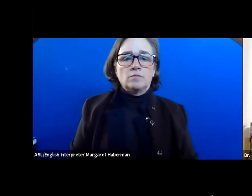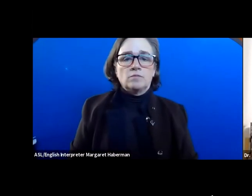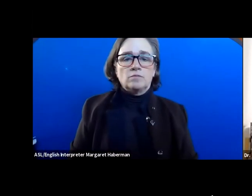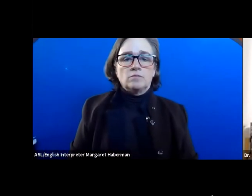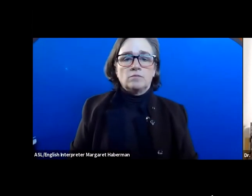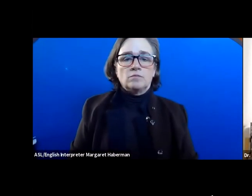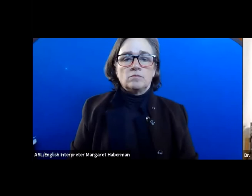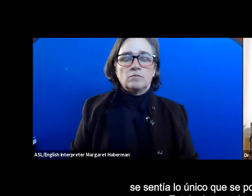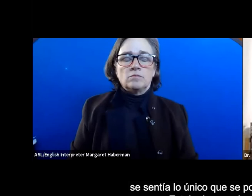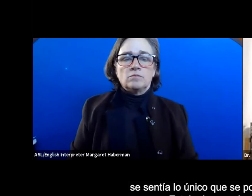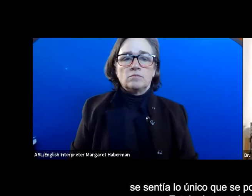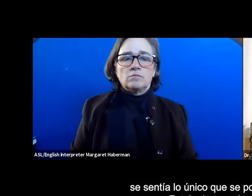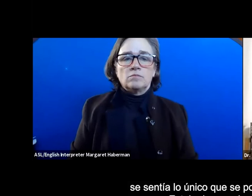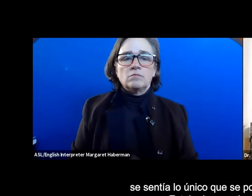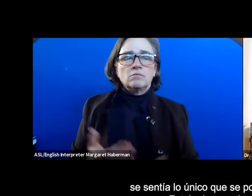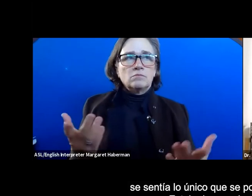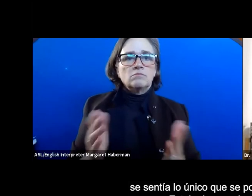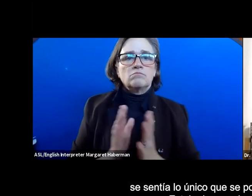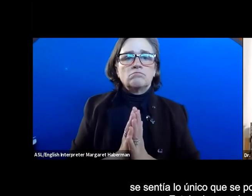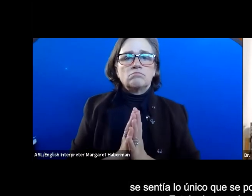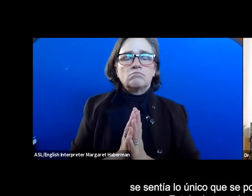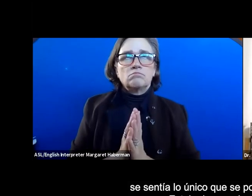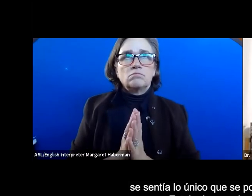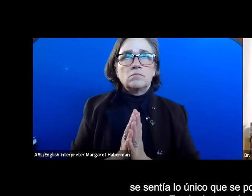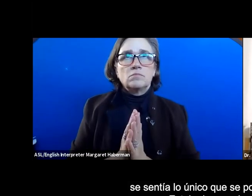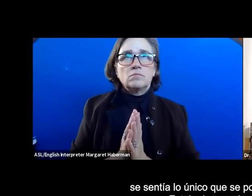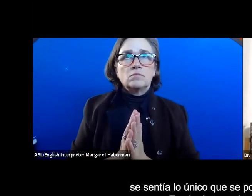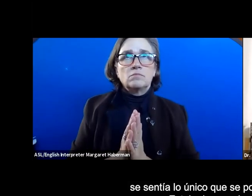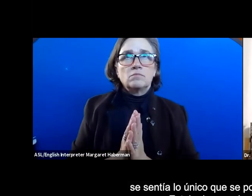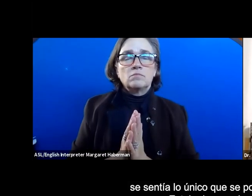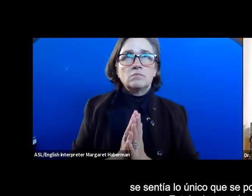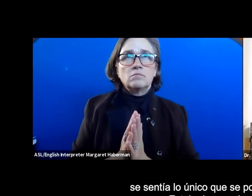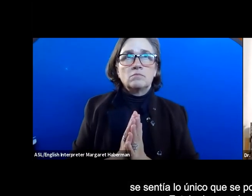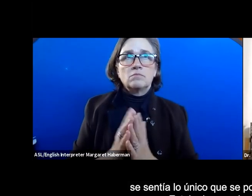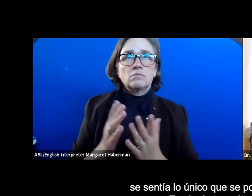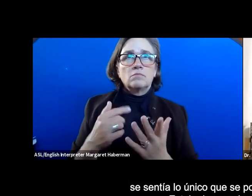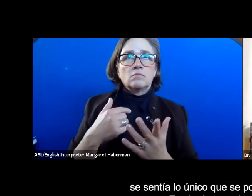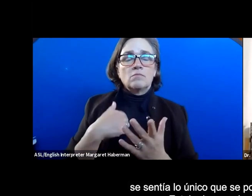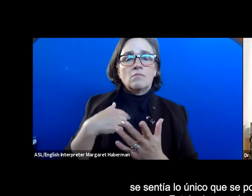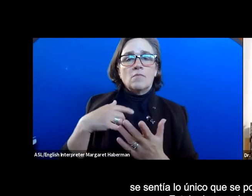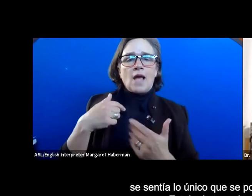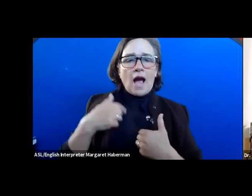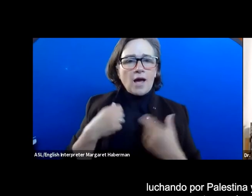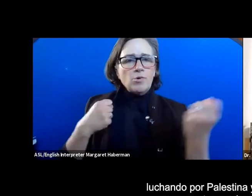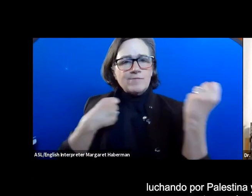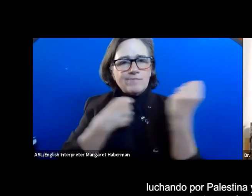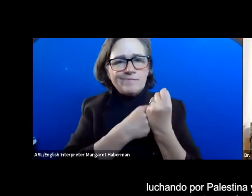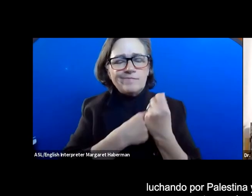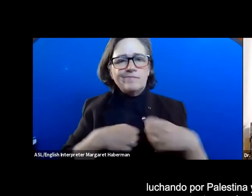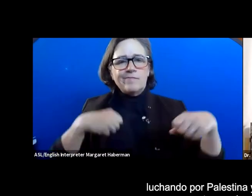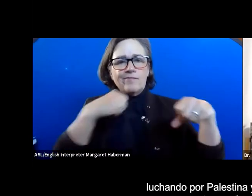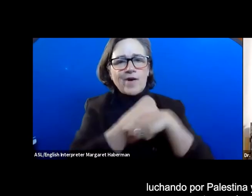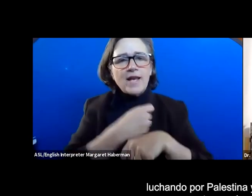for me felt the only thing to do. In Palestine, I was both looking for Palestinians, fighting